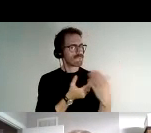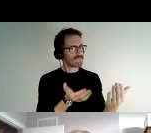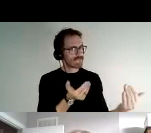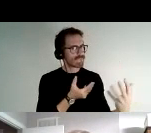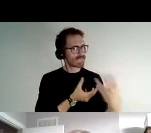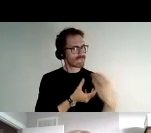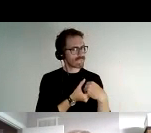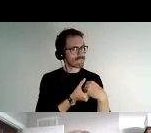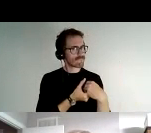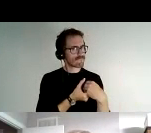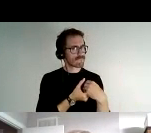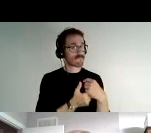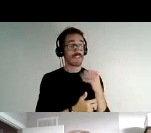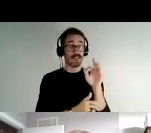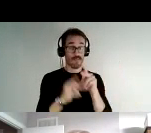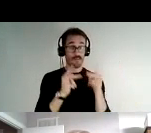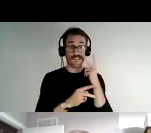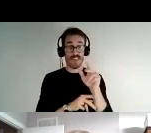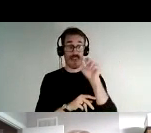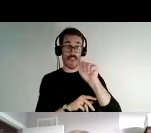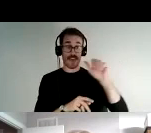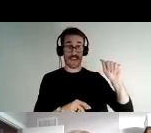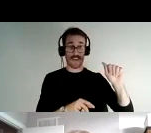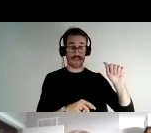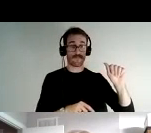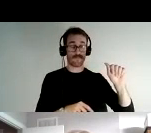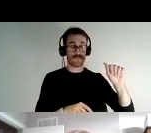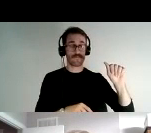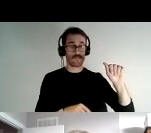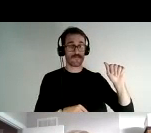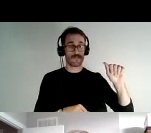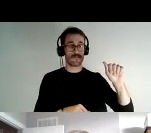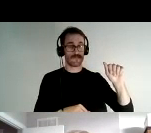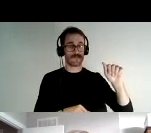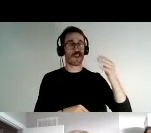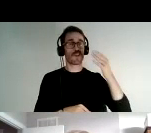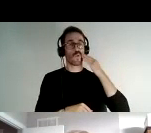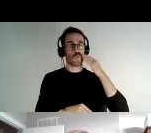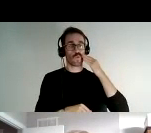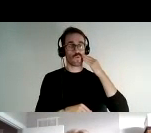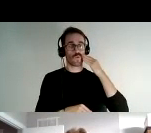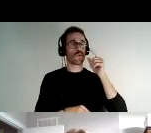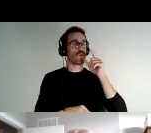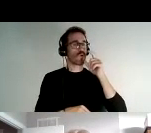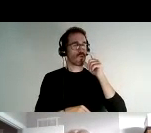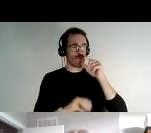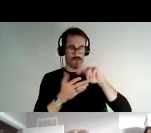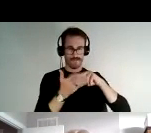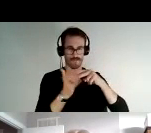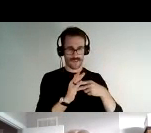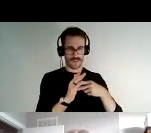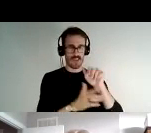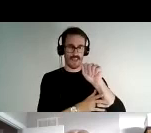people see the AA at the end of the acronym, they actually know who we're referring to.